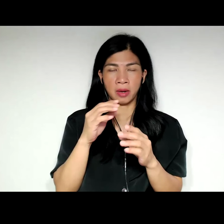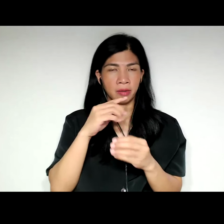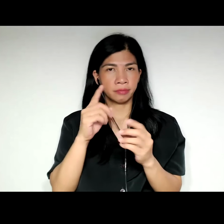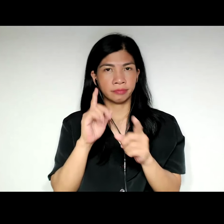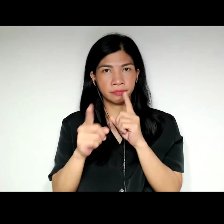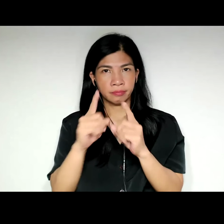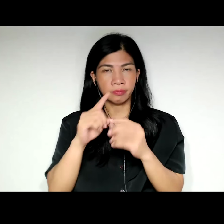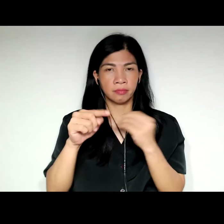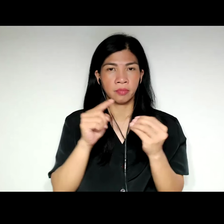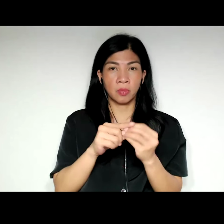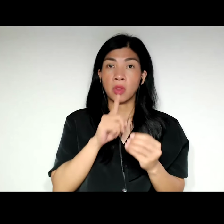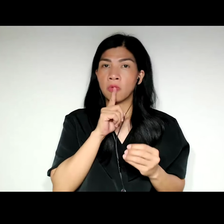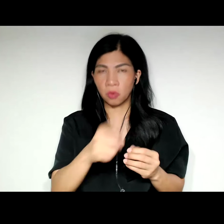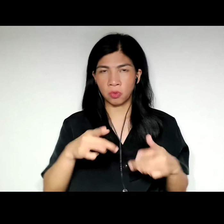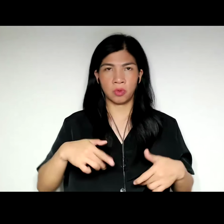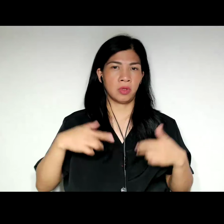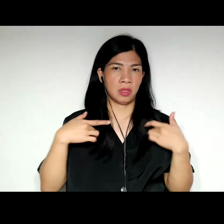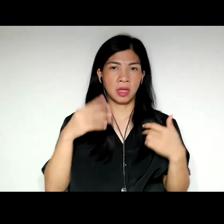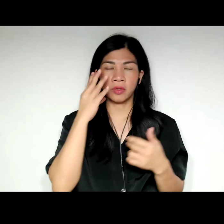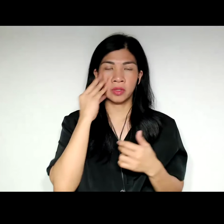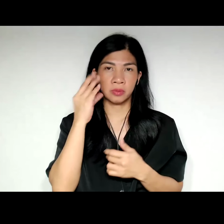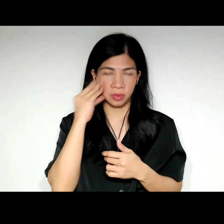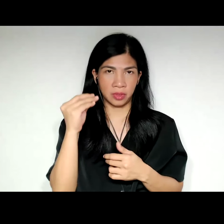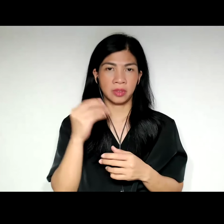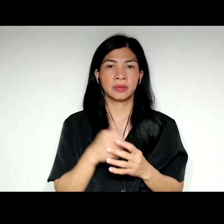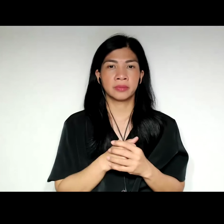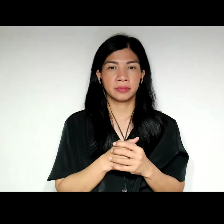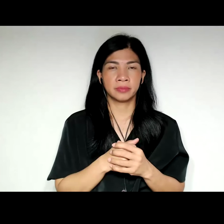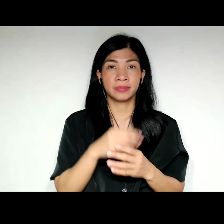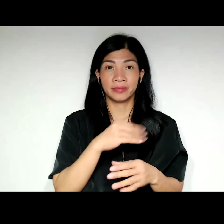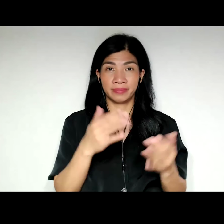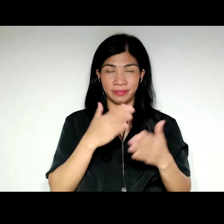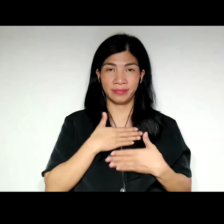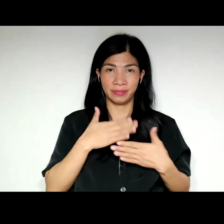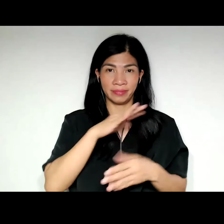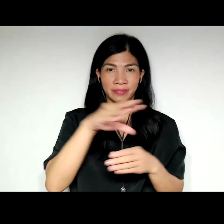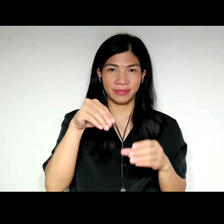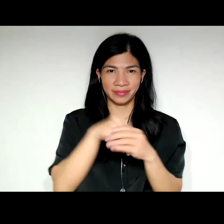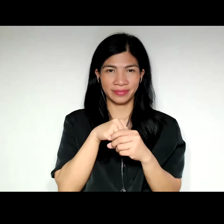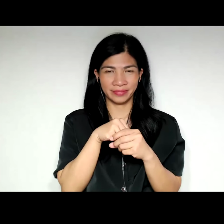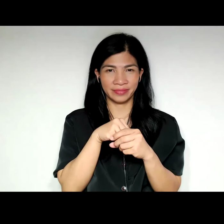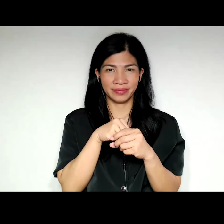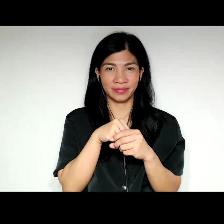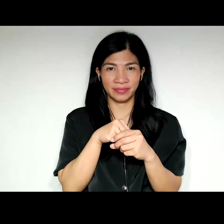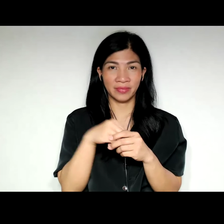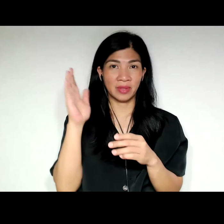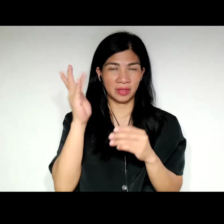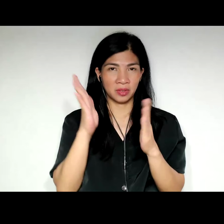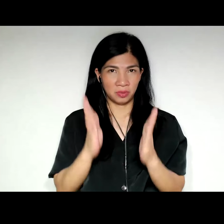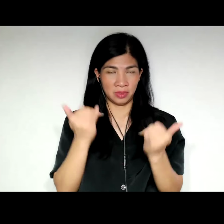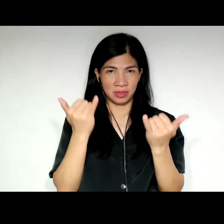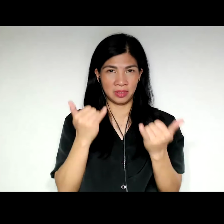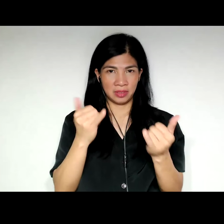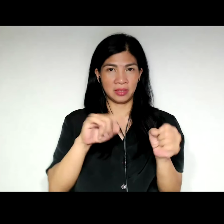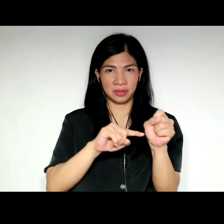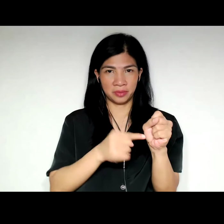we are experiencing. And I'm happy to join and be a speaker in this inaugural